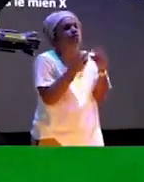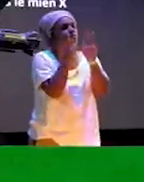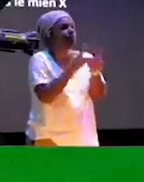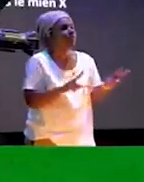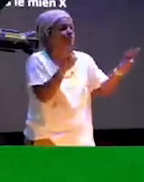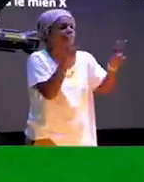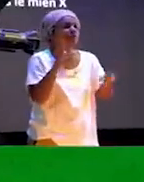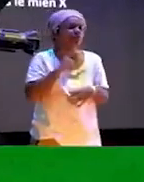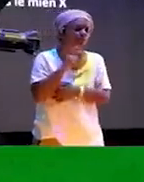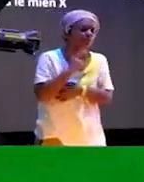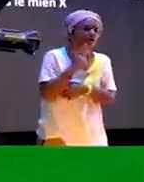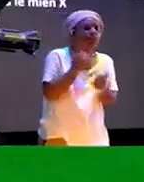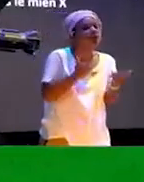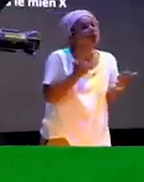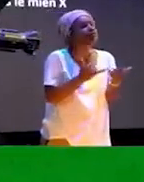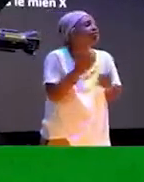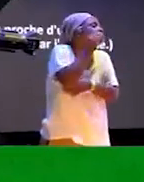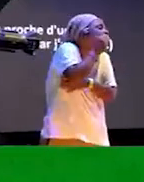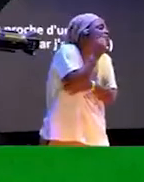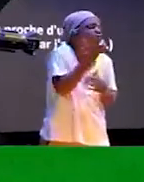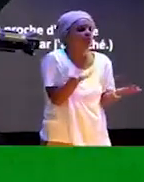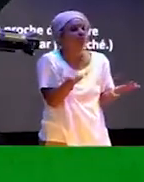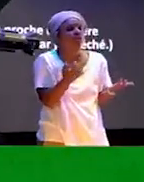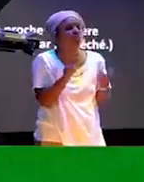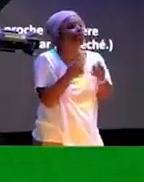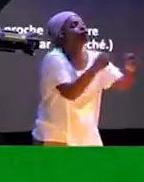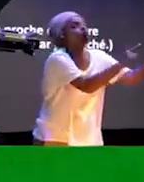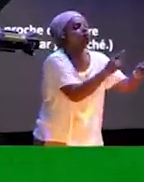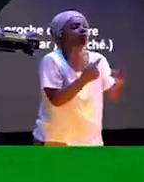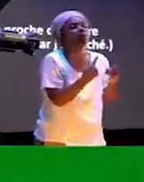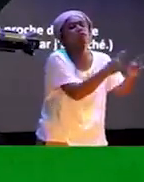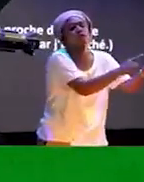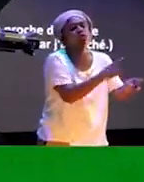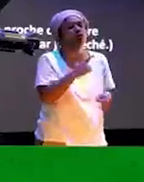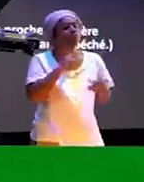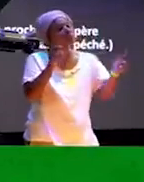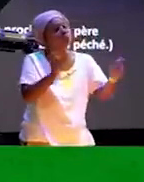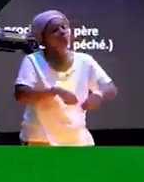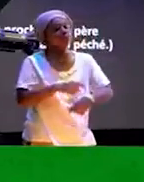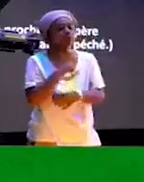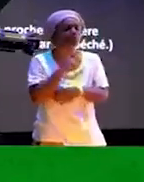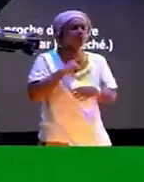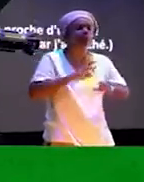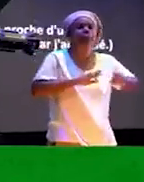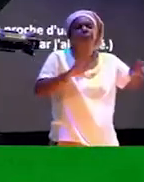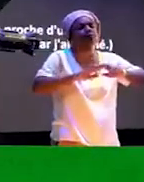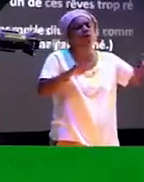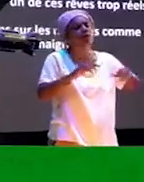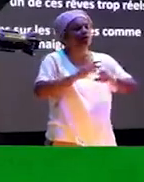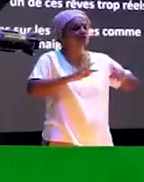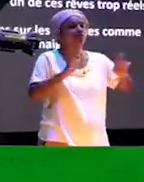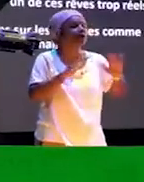on a boat for Messiah, who will call mine ex, mentor, brother, closest thing to a father. Father, forgive me, for I have sinned. Held